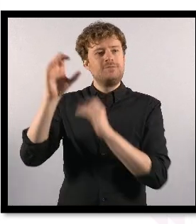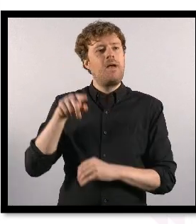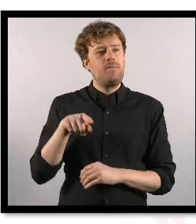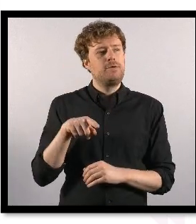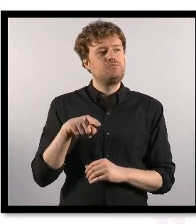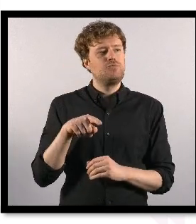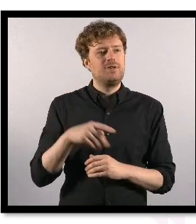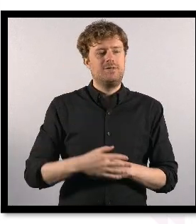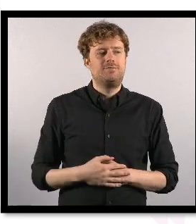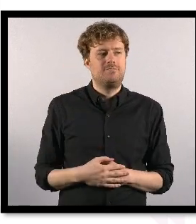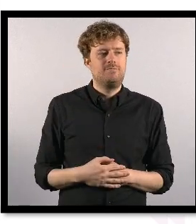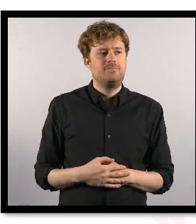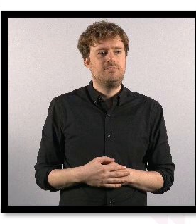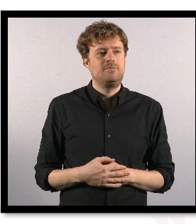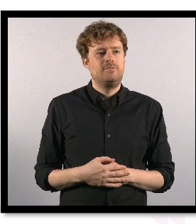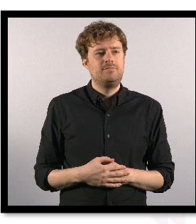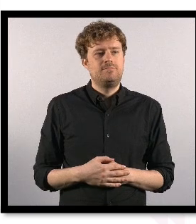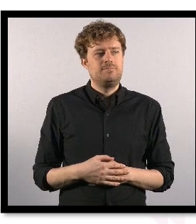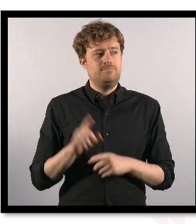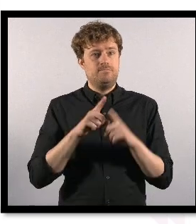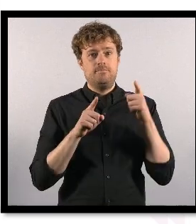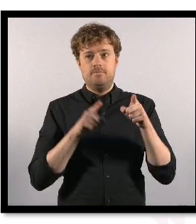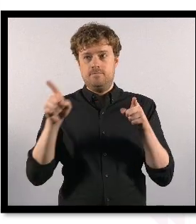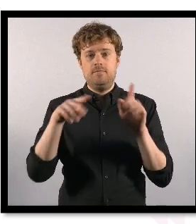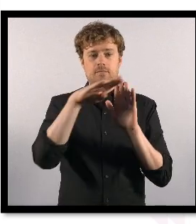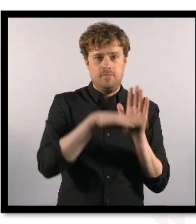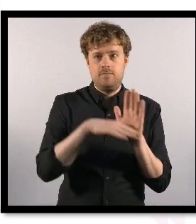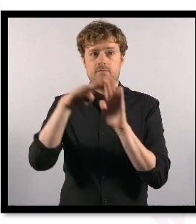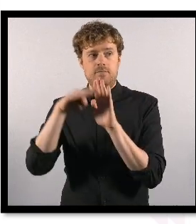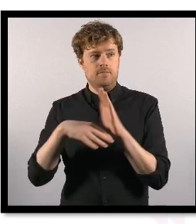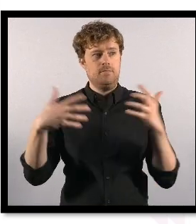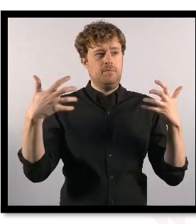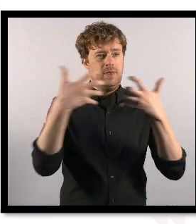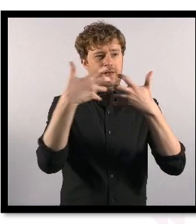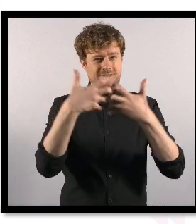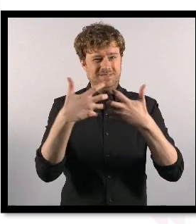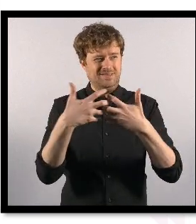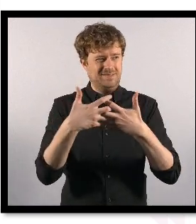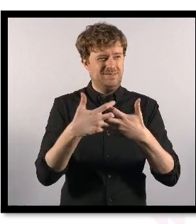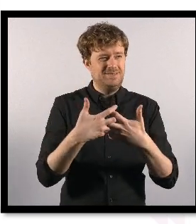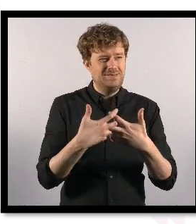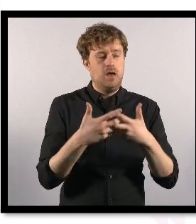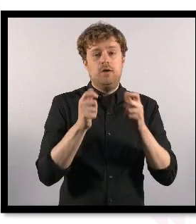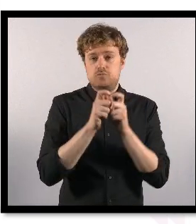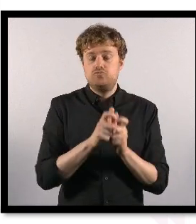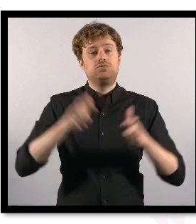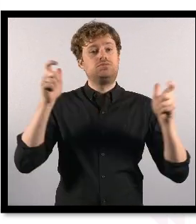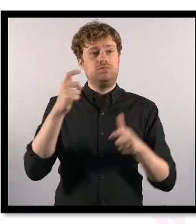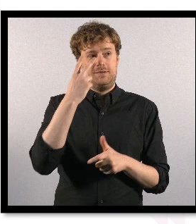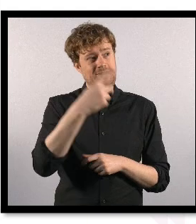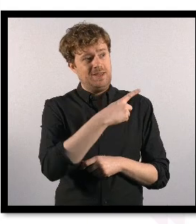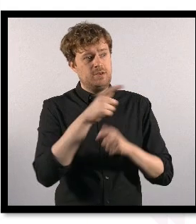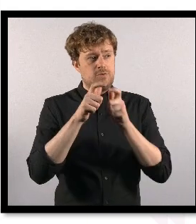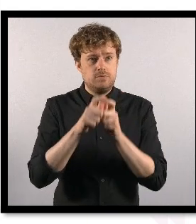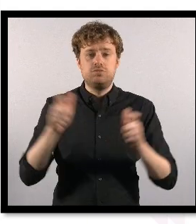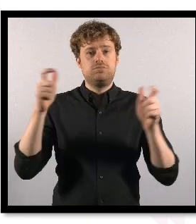time for that to develop, and now we're here again at this point where it's about ready to graduate, and so we get the benefit. End users get the benefit as well. So, as we